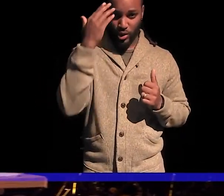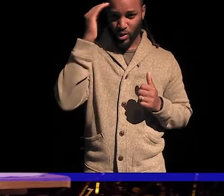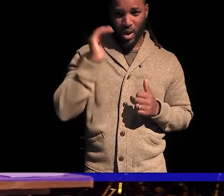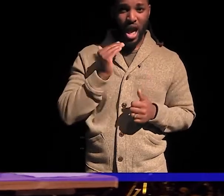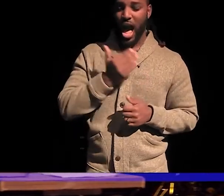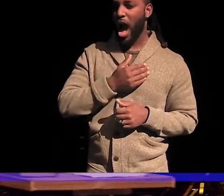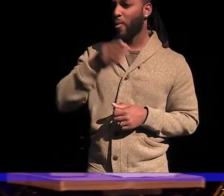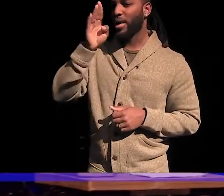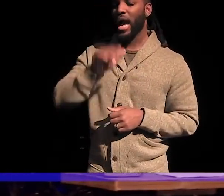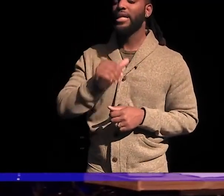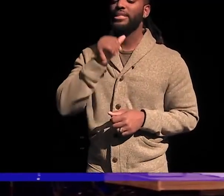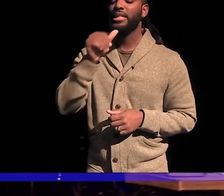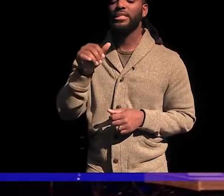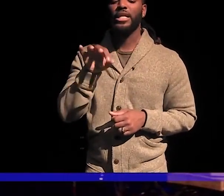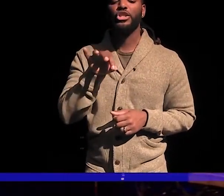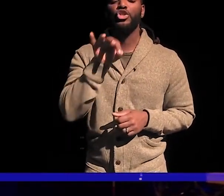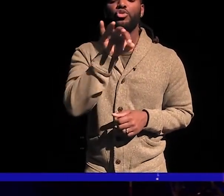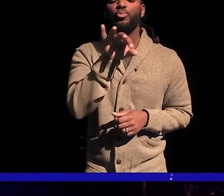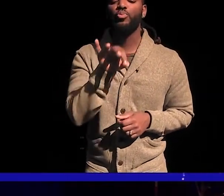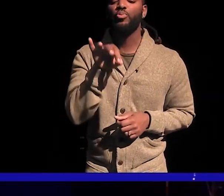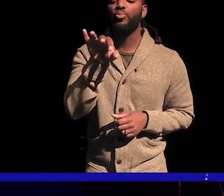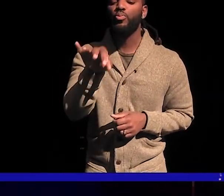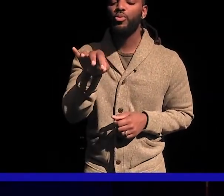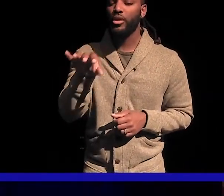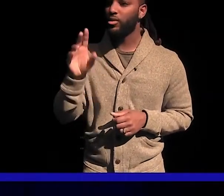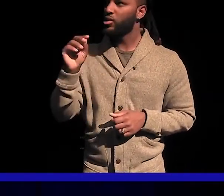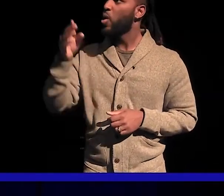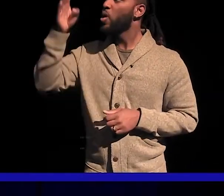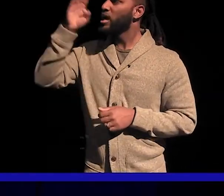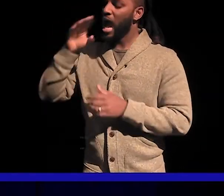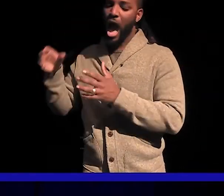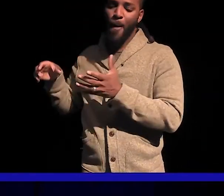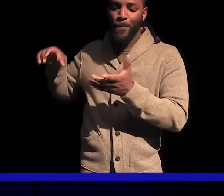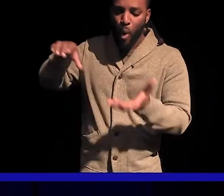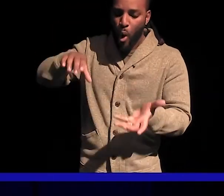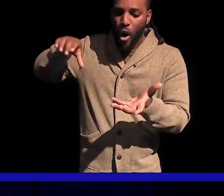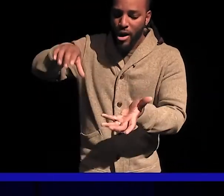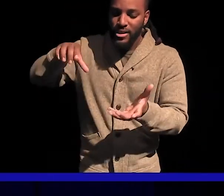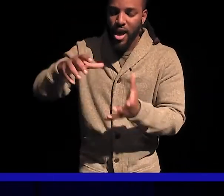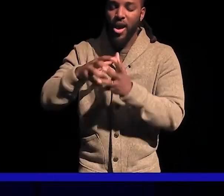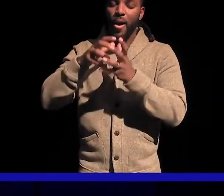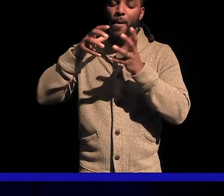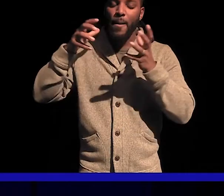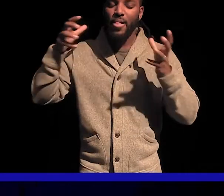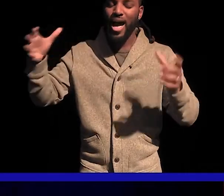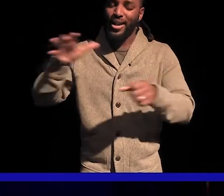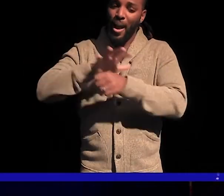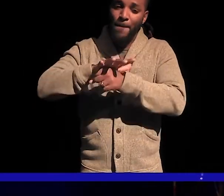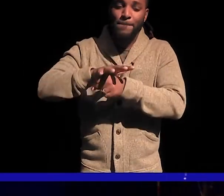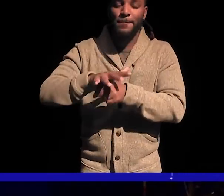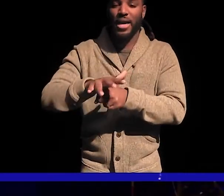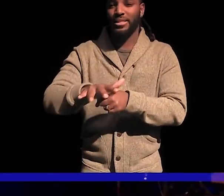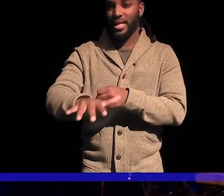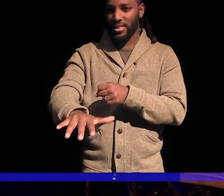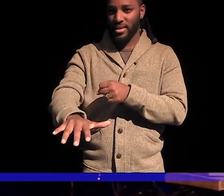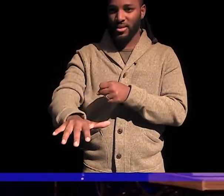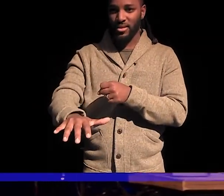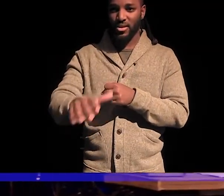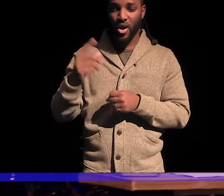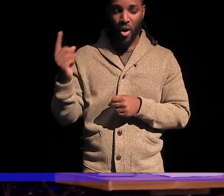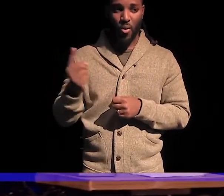not sprinkle? Do you know that our God pours out abundantly?